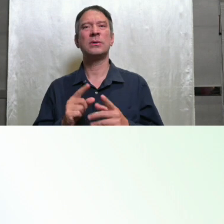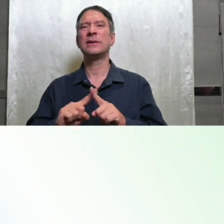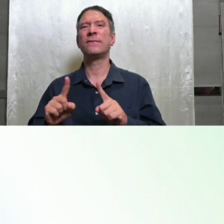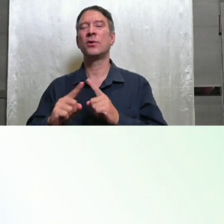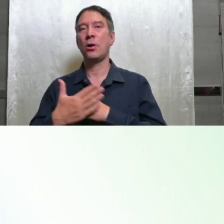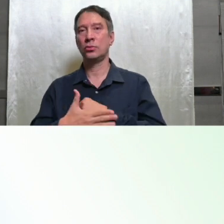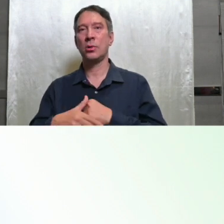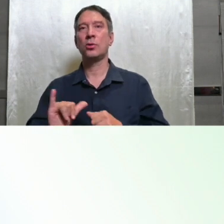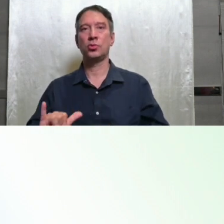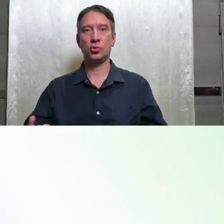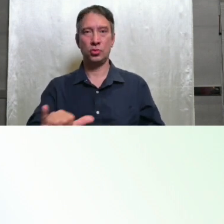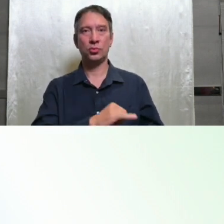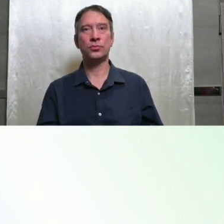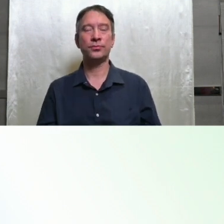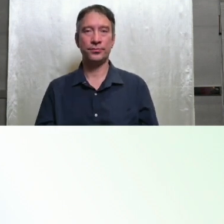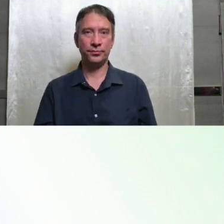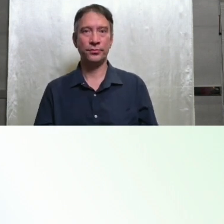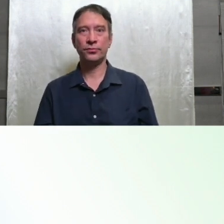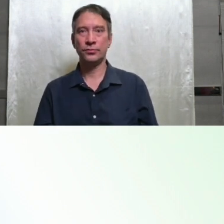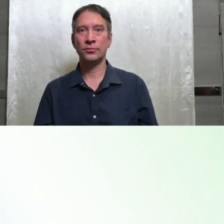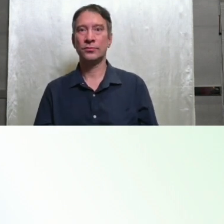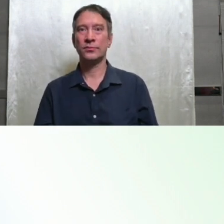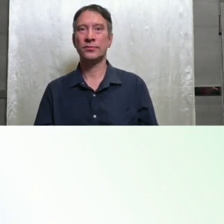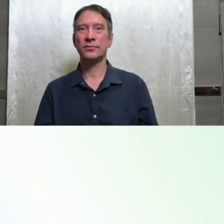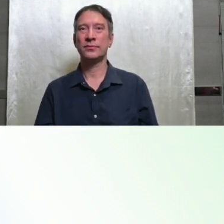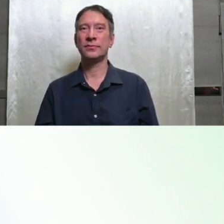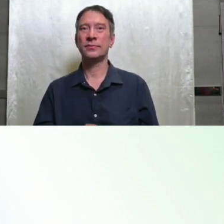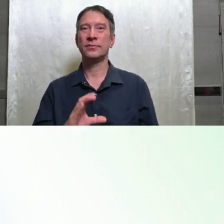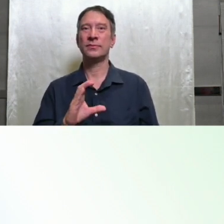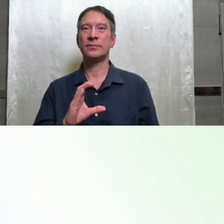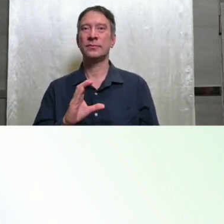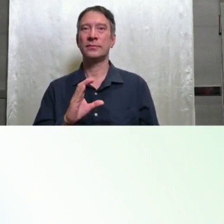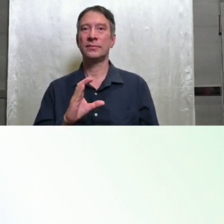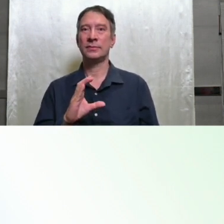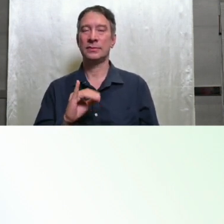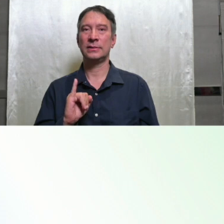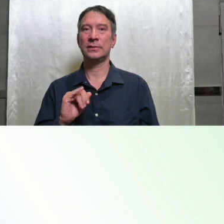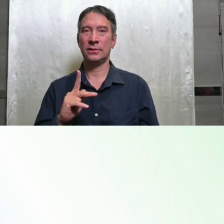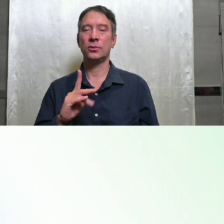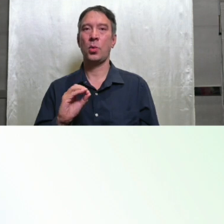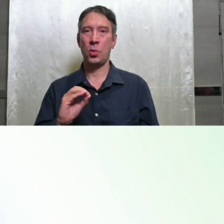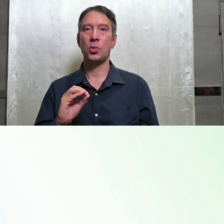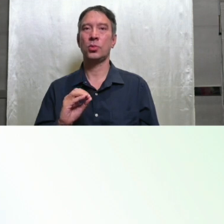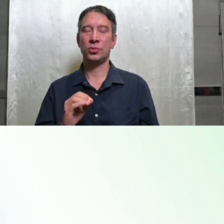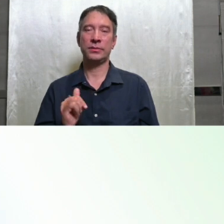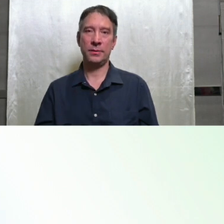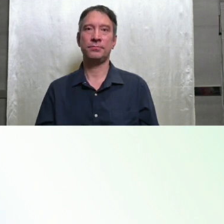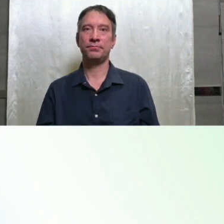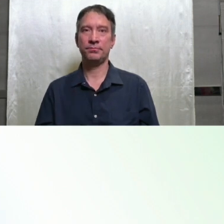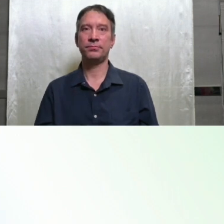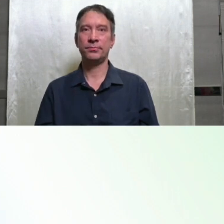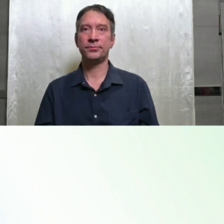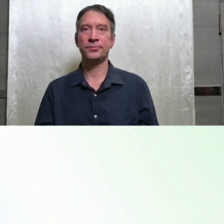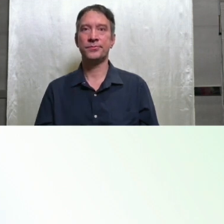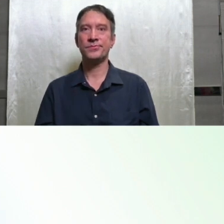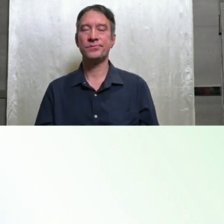So that's Chico for you. So Chigo actually uses the way teachers interact, and we have observed that carefully to